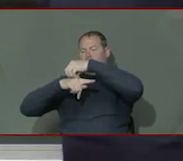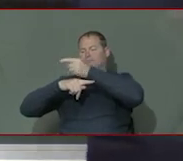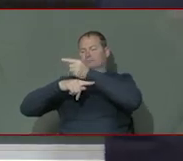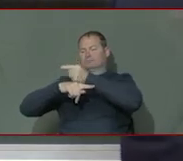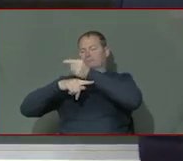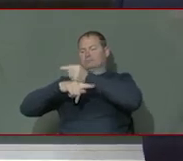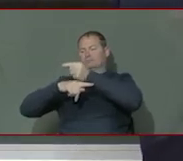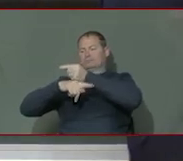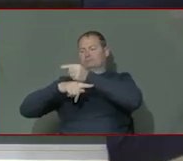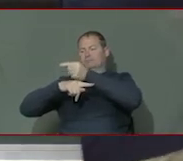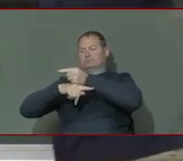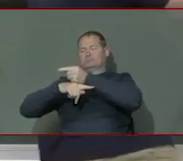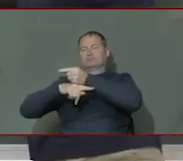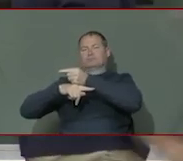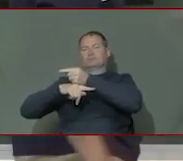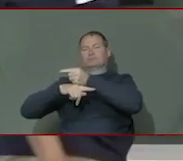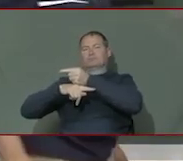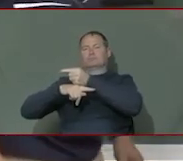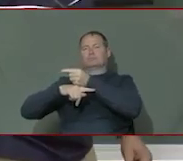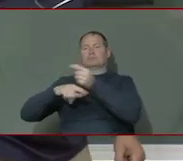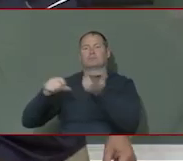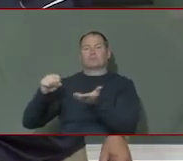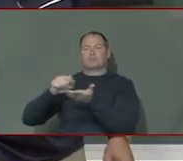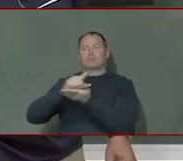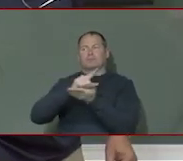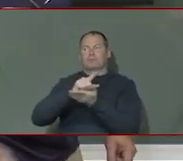To release which messenger there at the top?